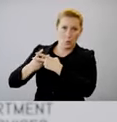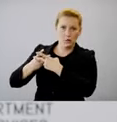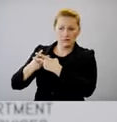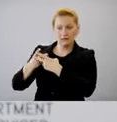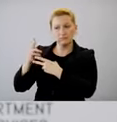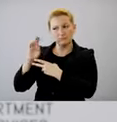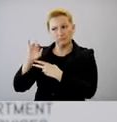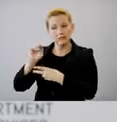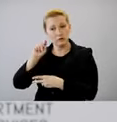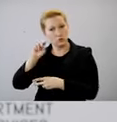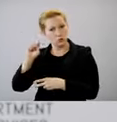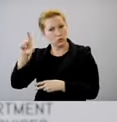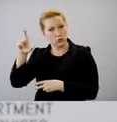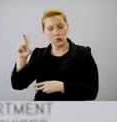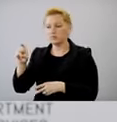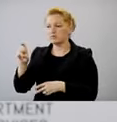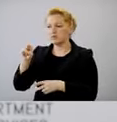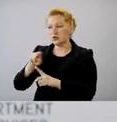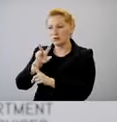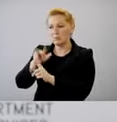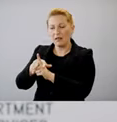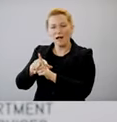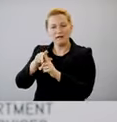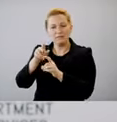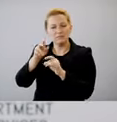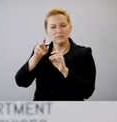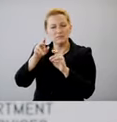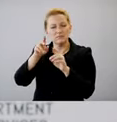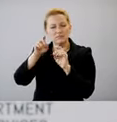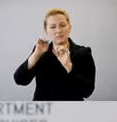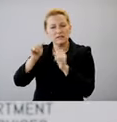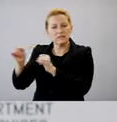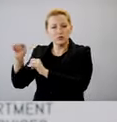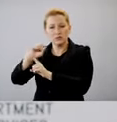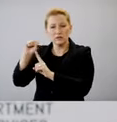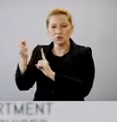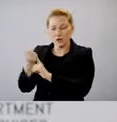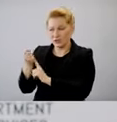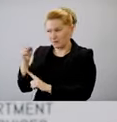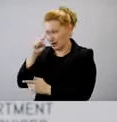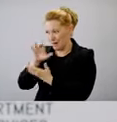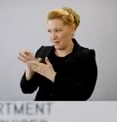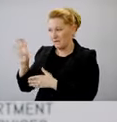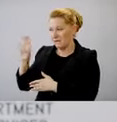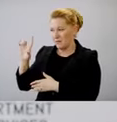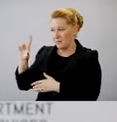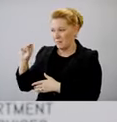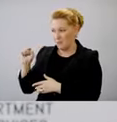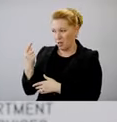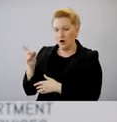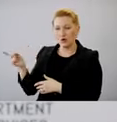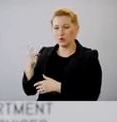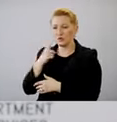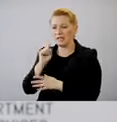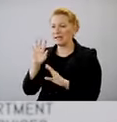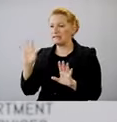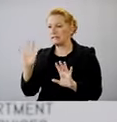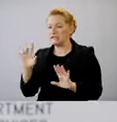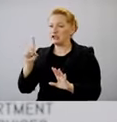it should be case by case. I believe in your blog earlier this week you said it's a tool that should be used, I think,